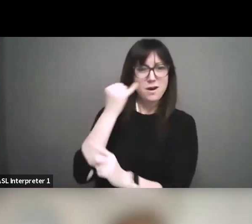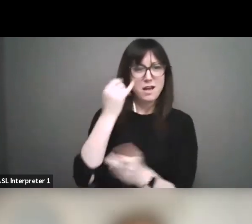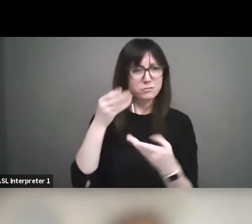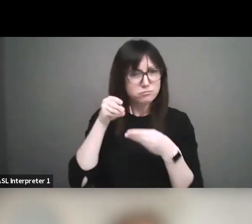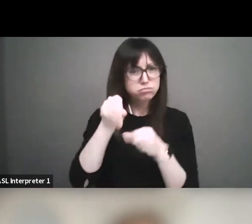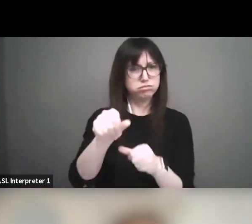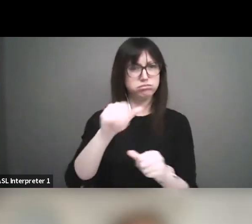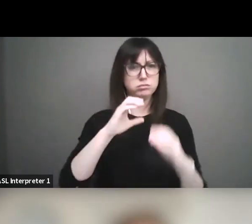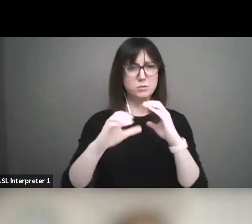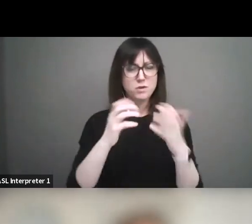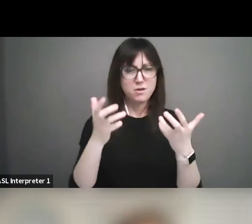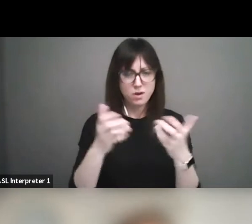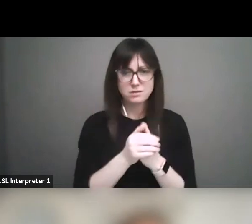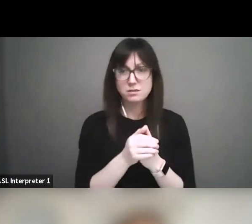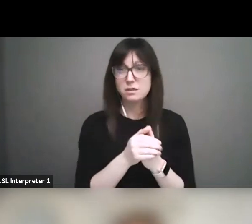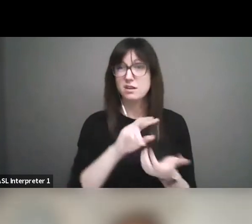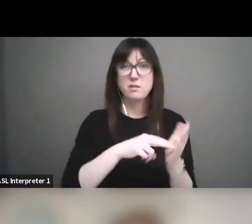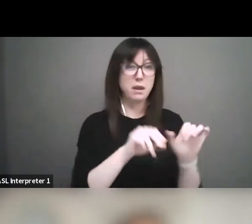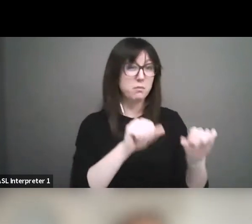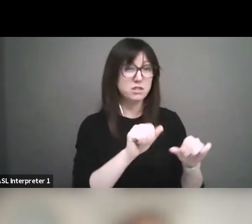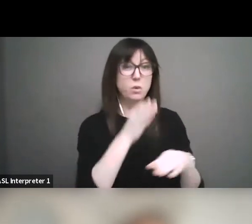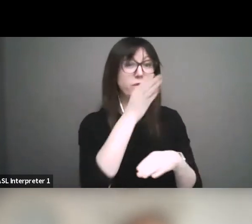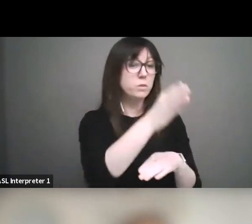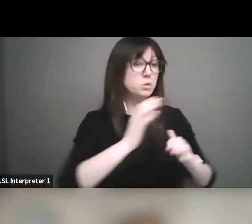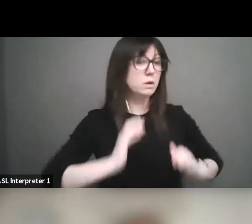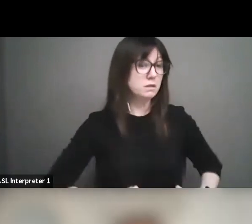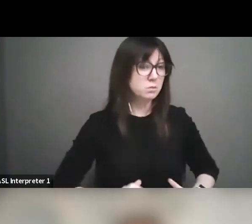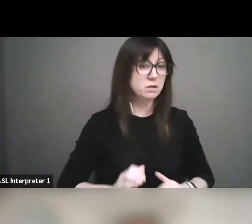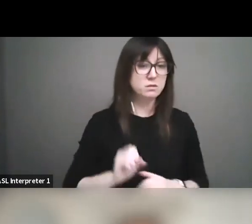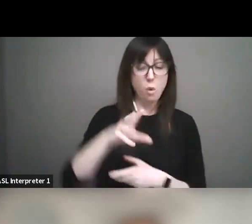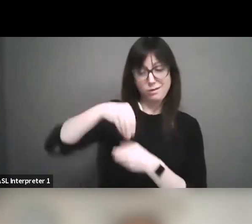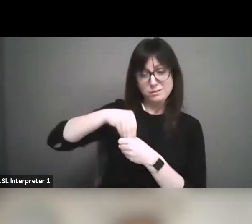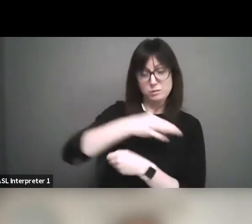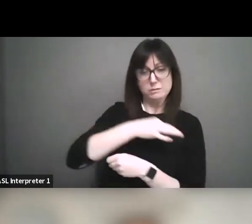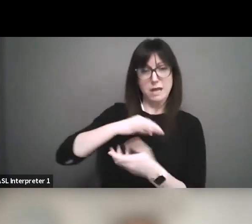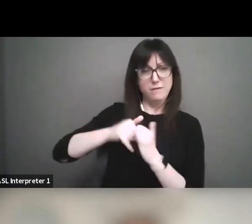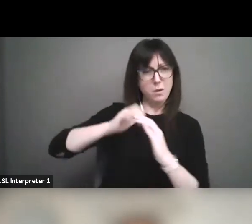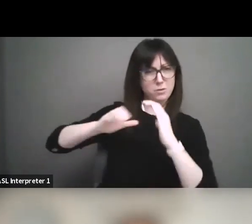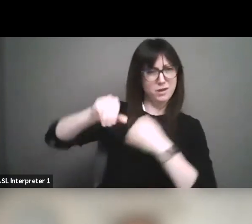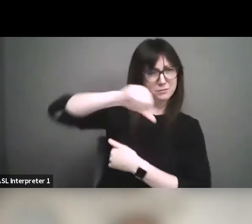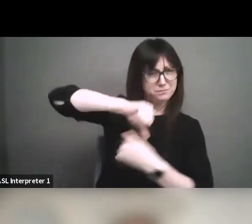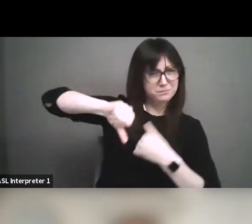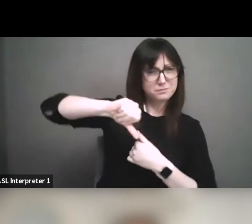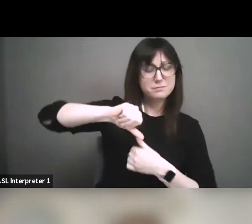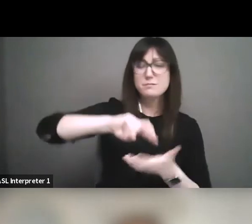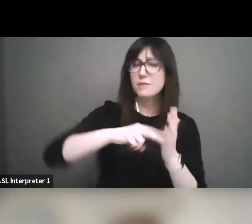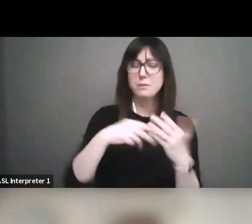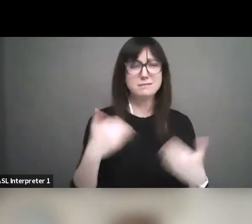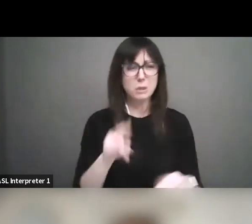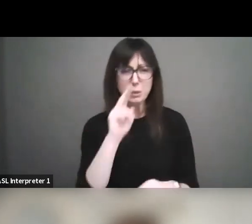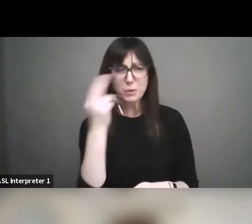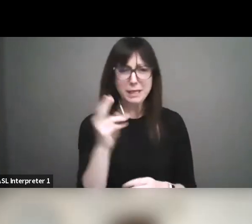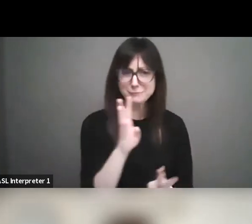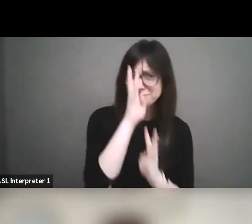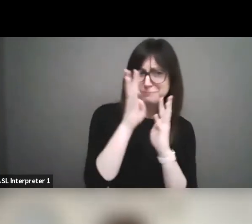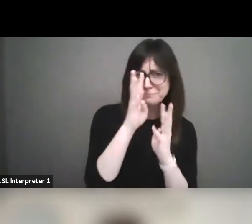individuals, whether it be prospects, customers, or even internal employees. We have to find more unique ways to